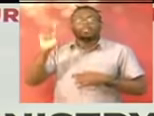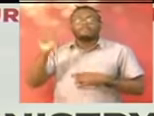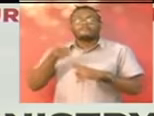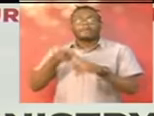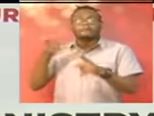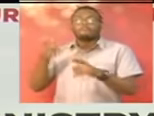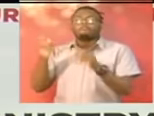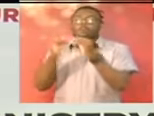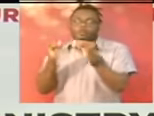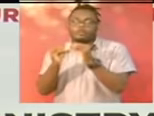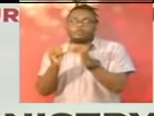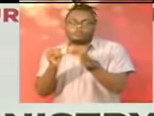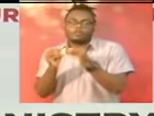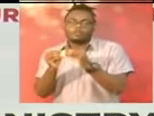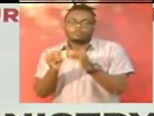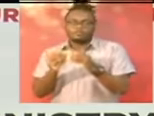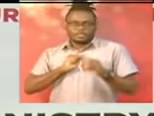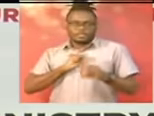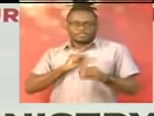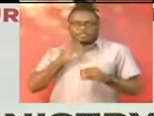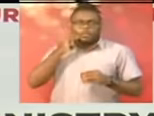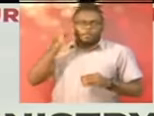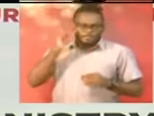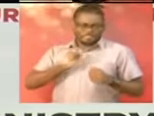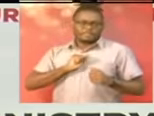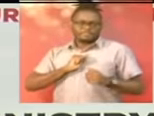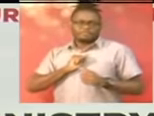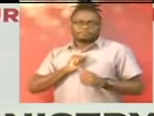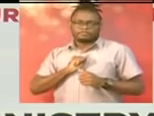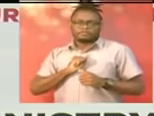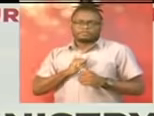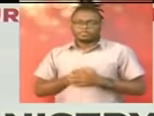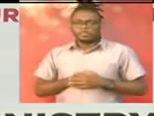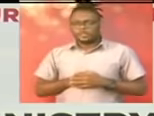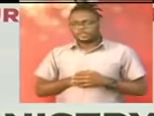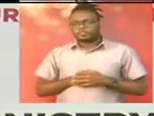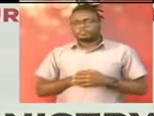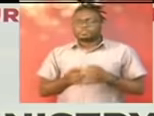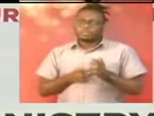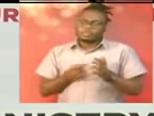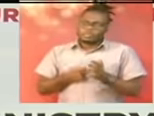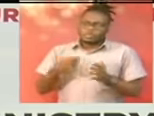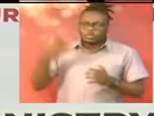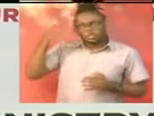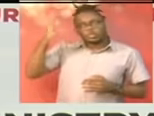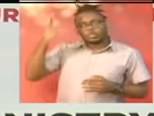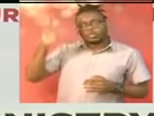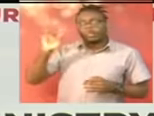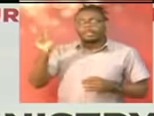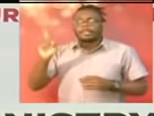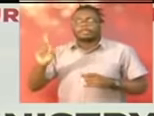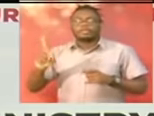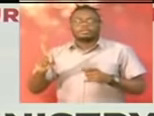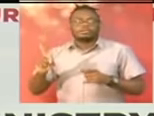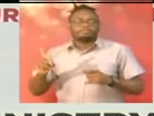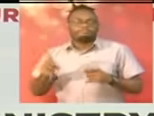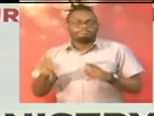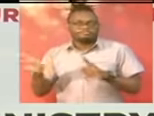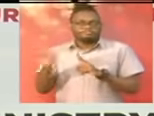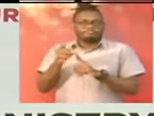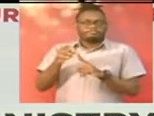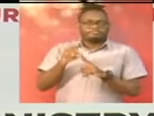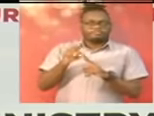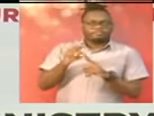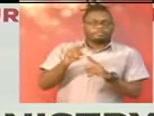individuals in many cases. Sometimes they don't know where they actually would have picked up the illness because nobody in the household was ill. But we did